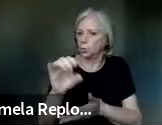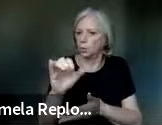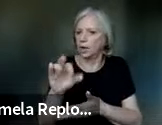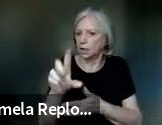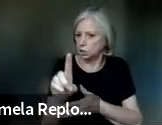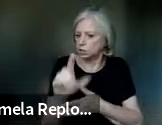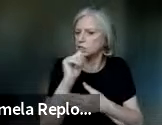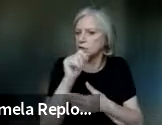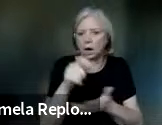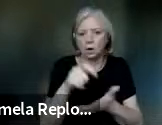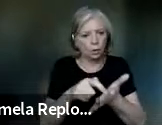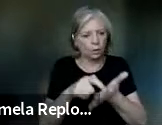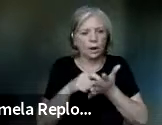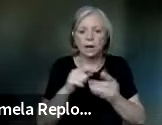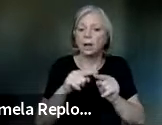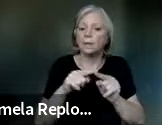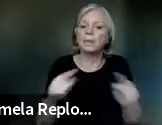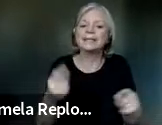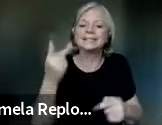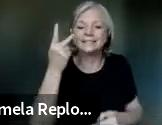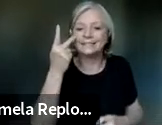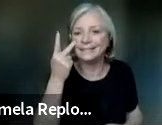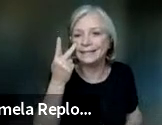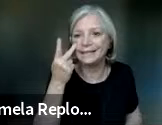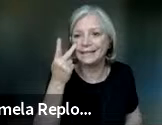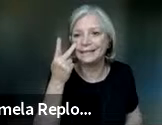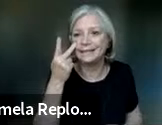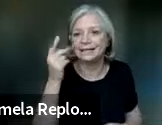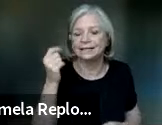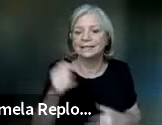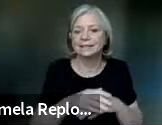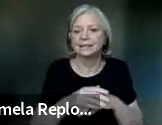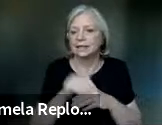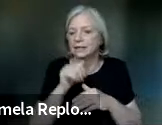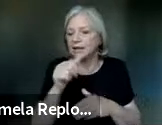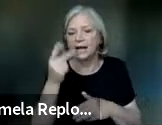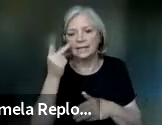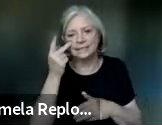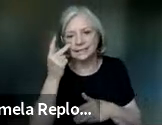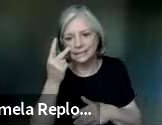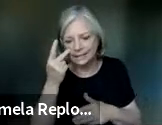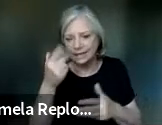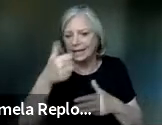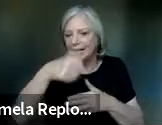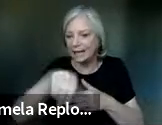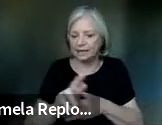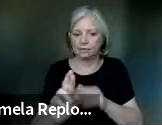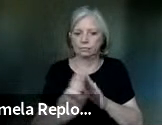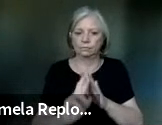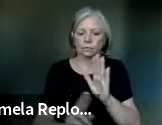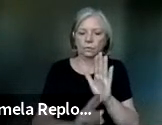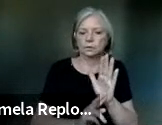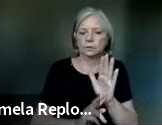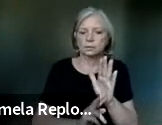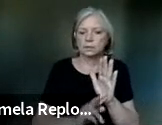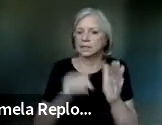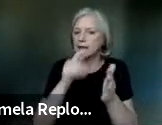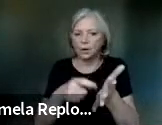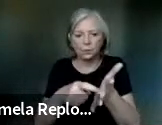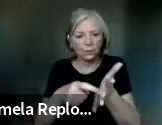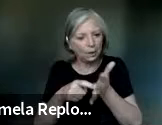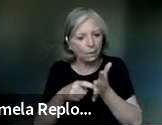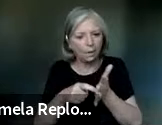to see the documentation. And I have not seen any guidelines, because it's not a requirement